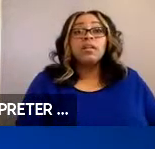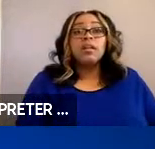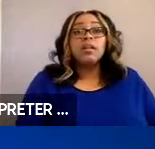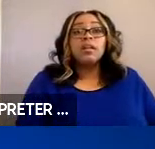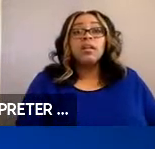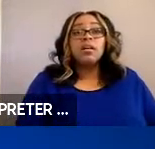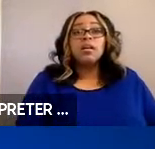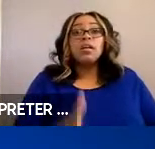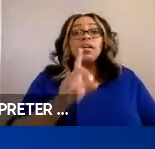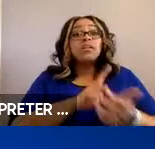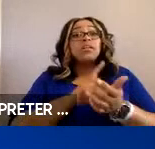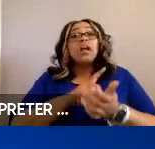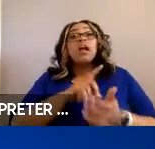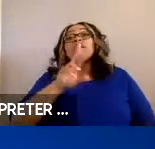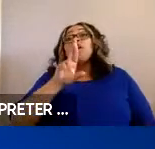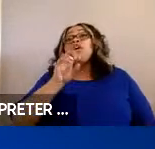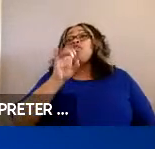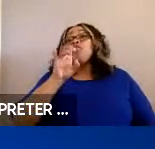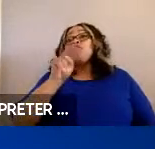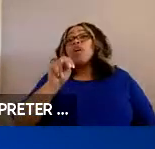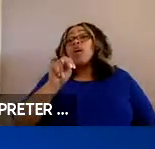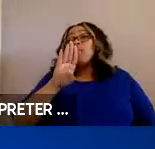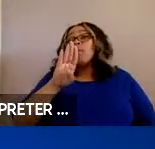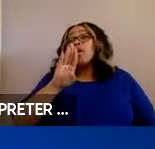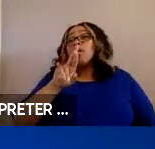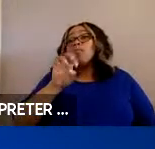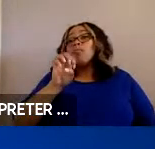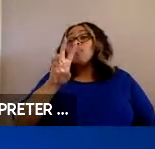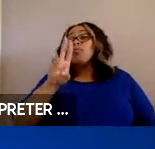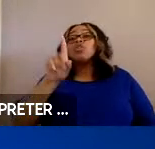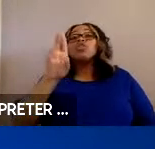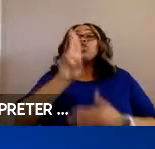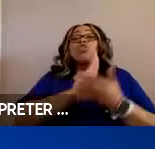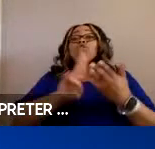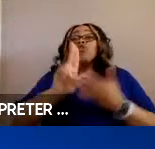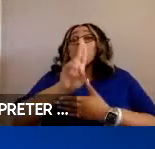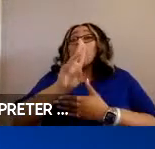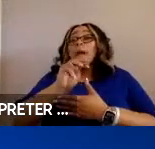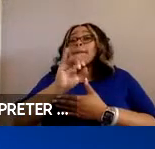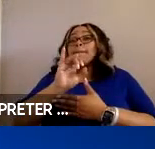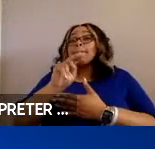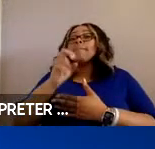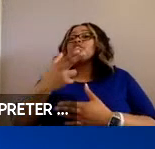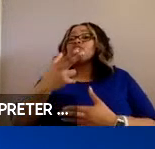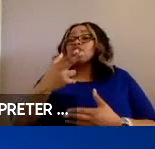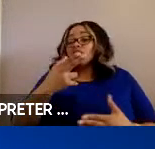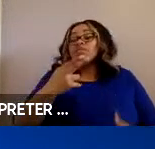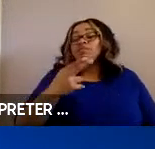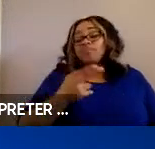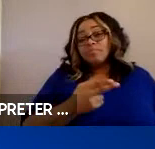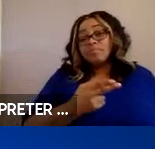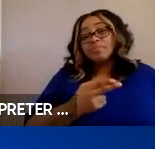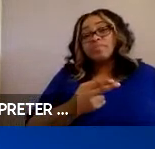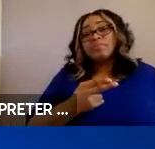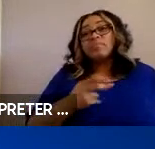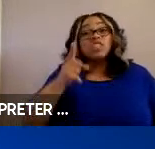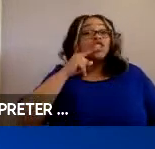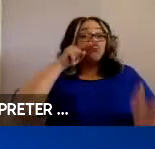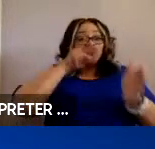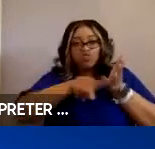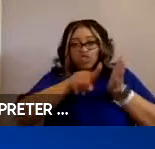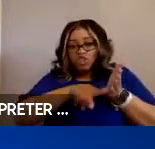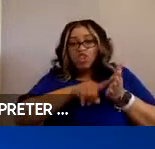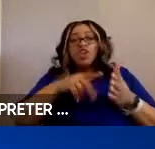Dr. Brewer is an assistant professor at the University of Michigan School of Information. She does research